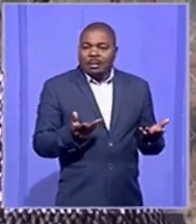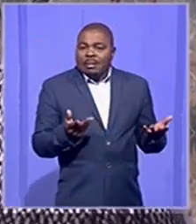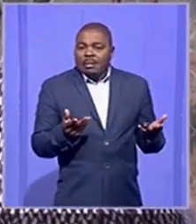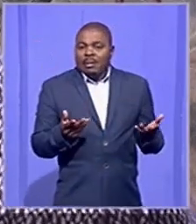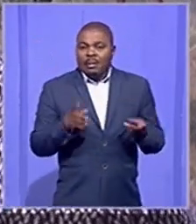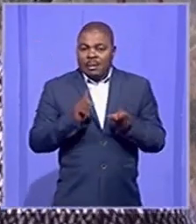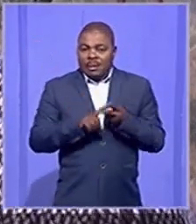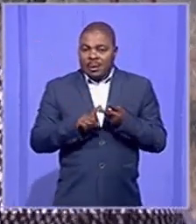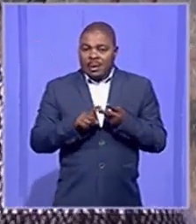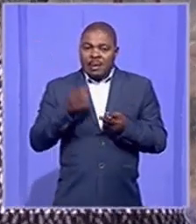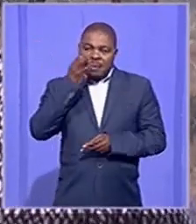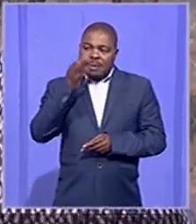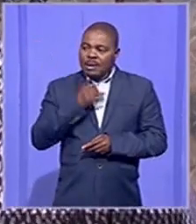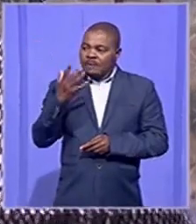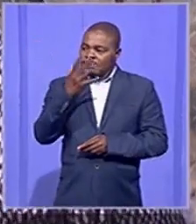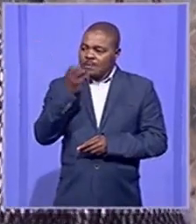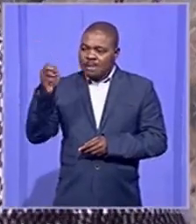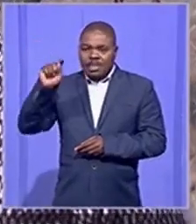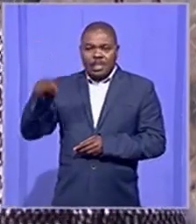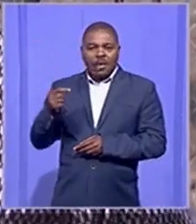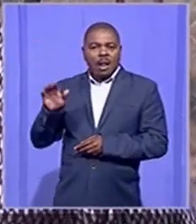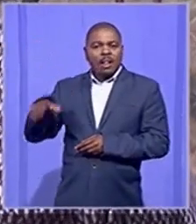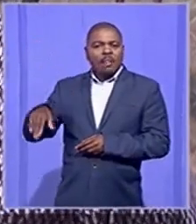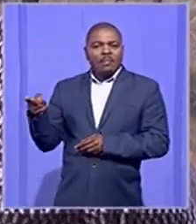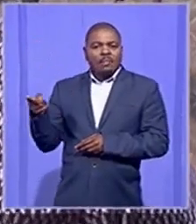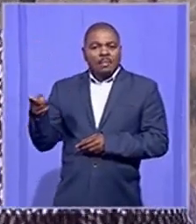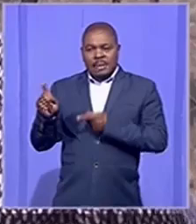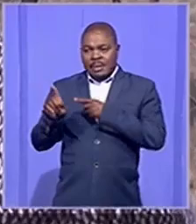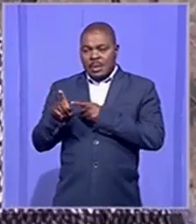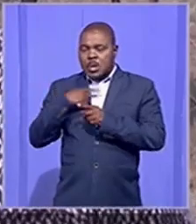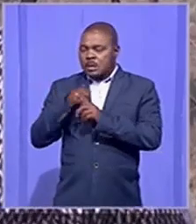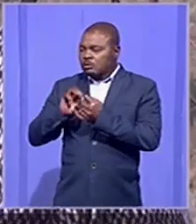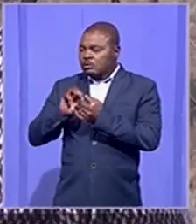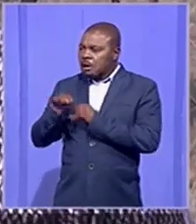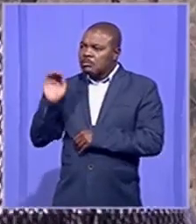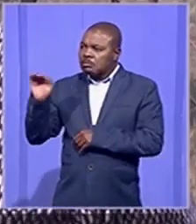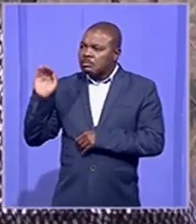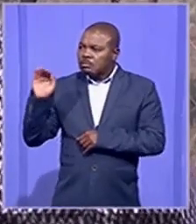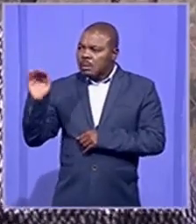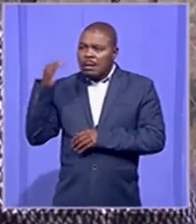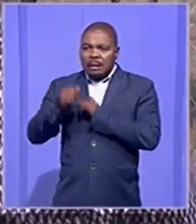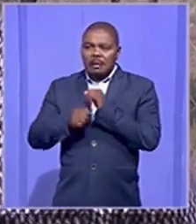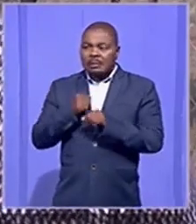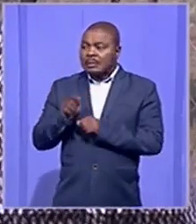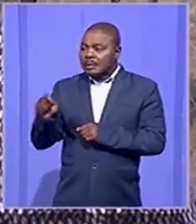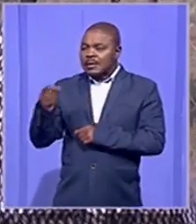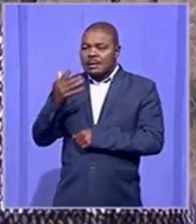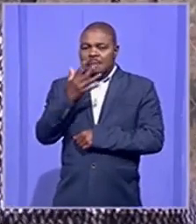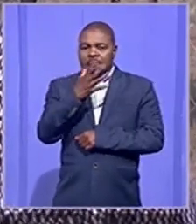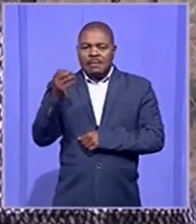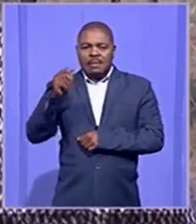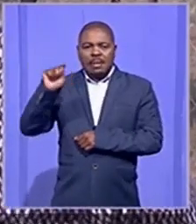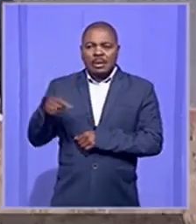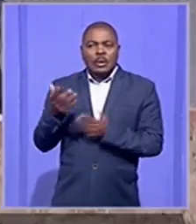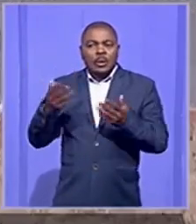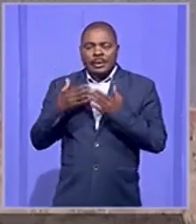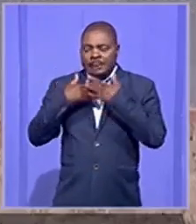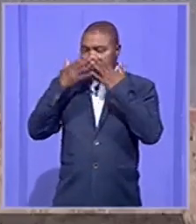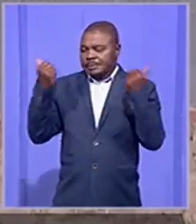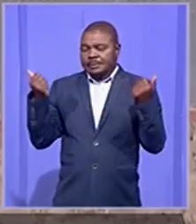go go setse 500,000 tene setse re lekile go elatela mo ngwageng o fitileng ga re itse 500,000 tewa e go